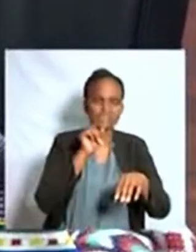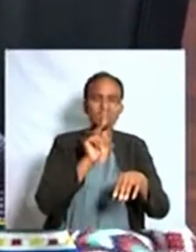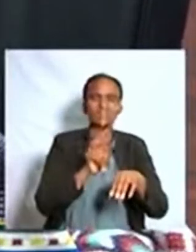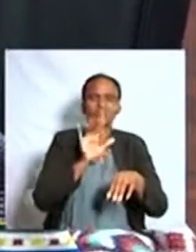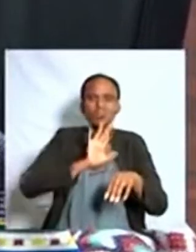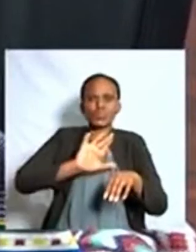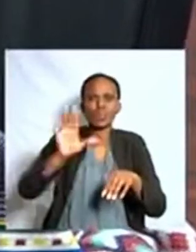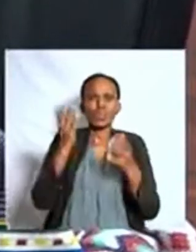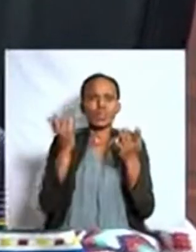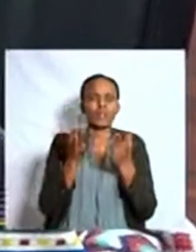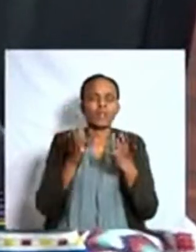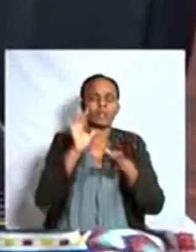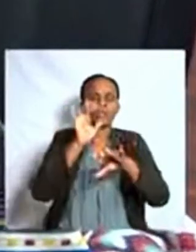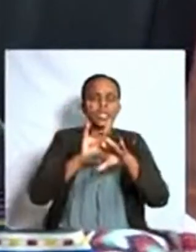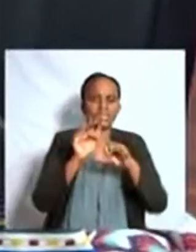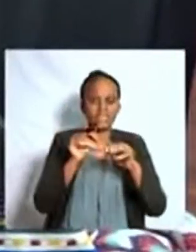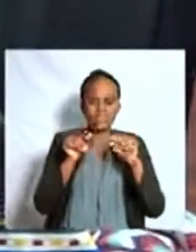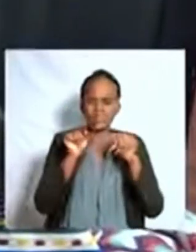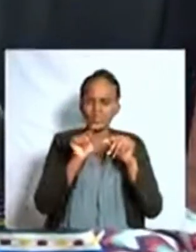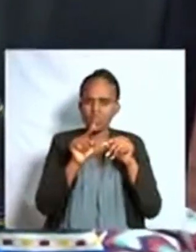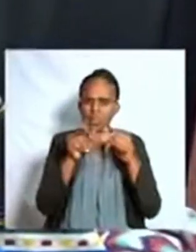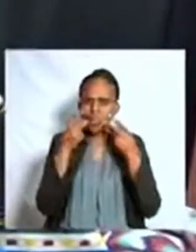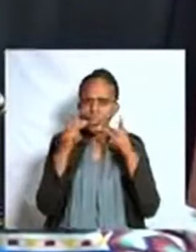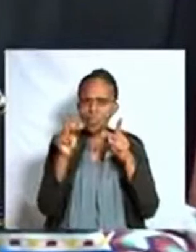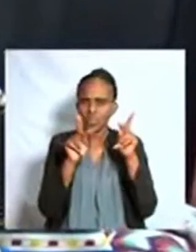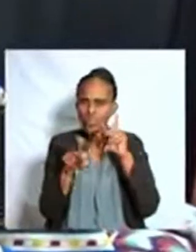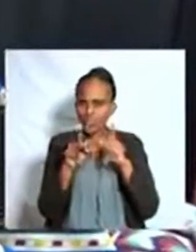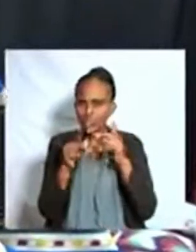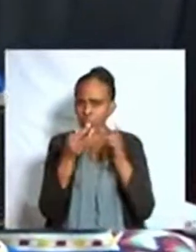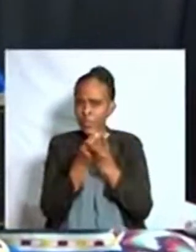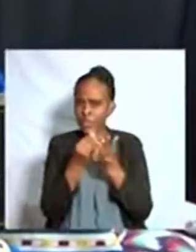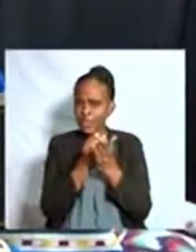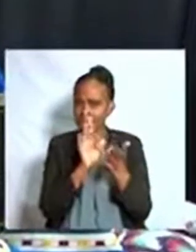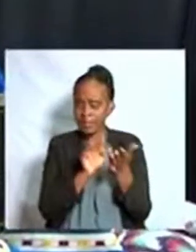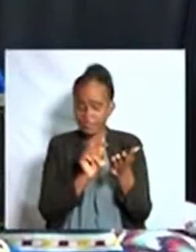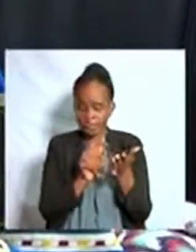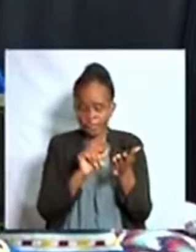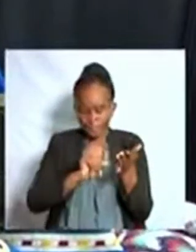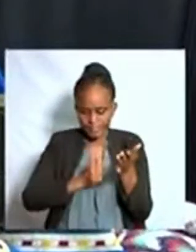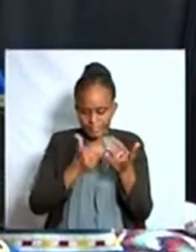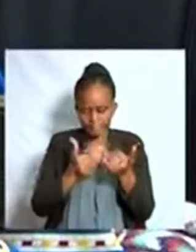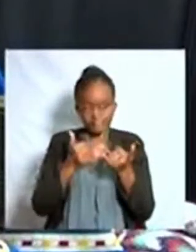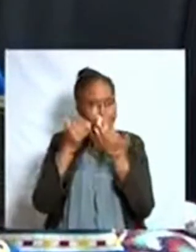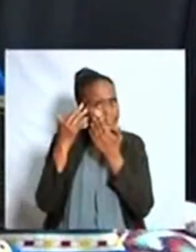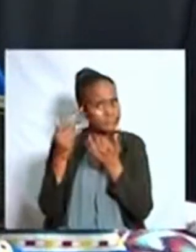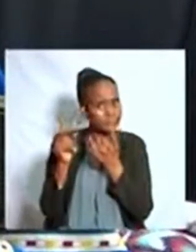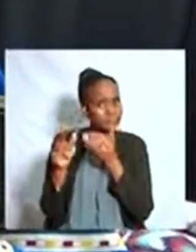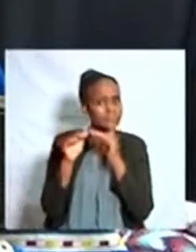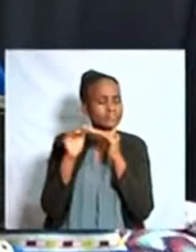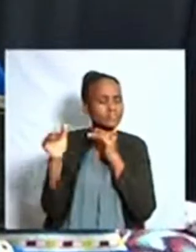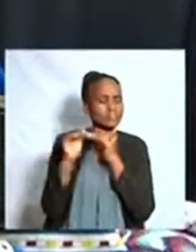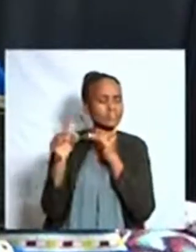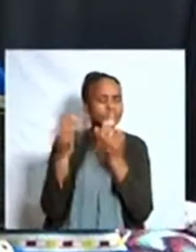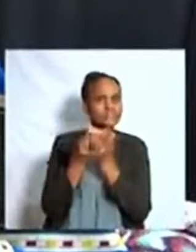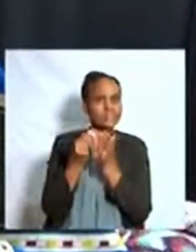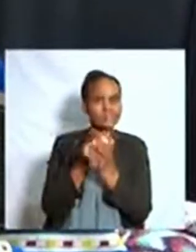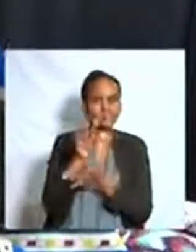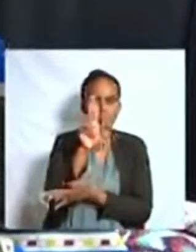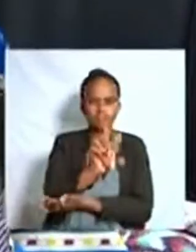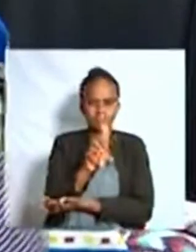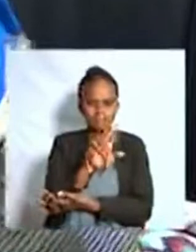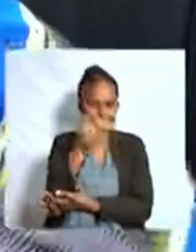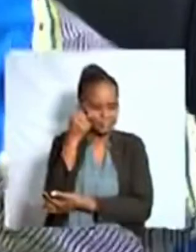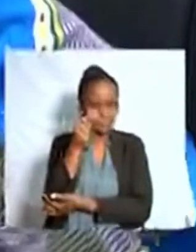not yours, especially public funds. And we expect the equalization fund to be used for